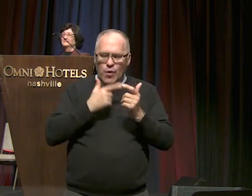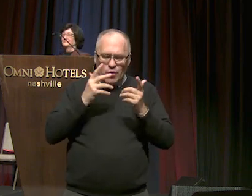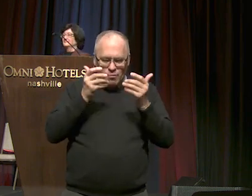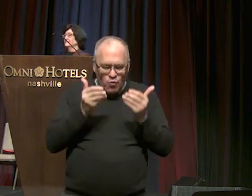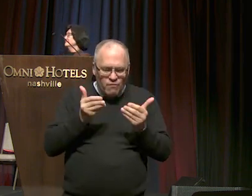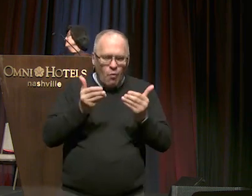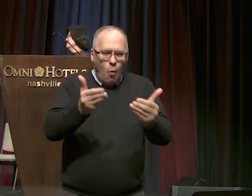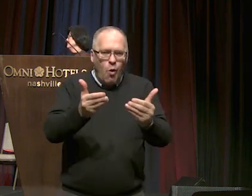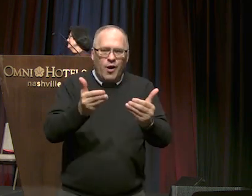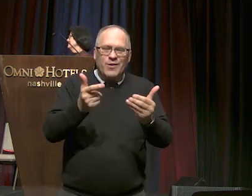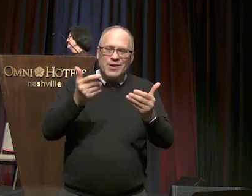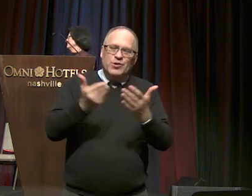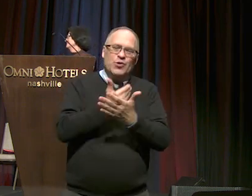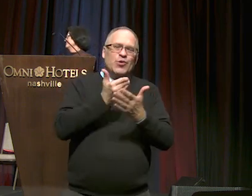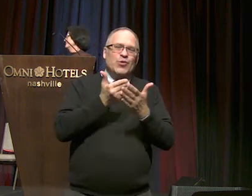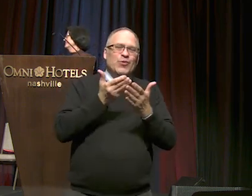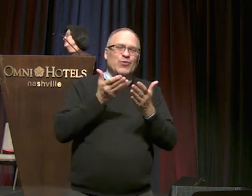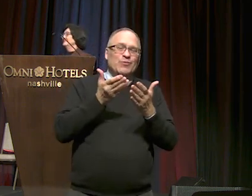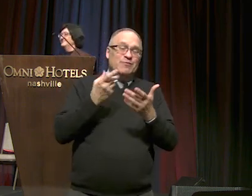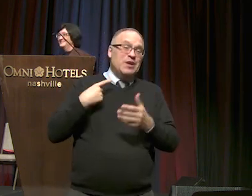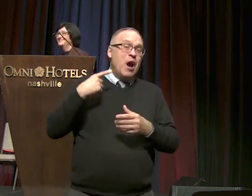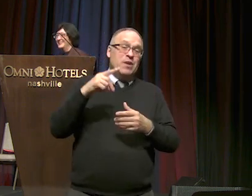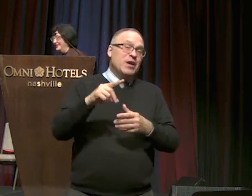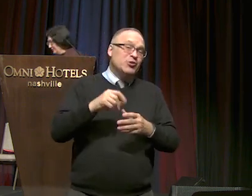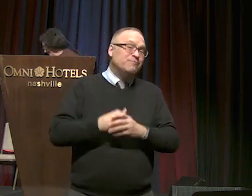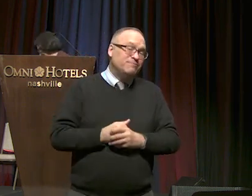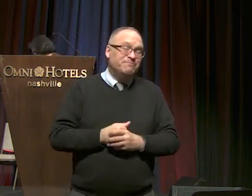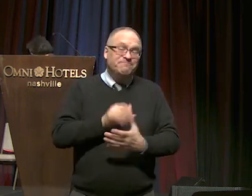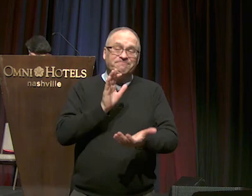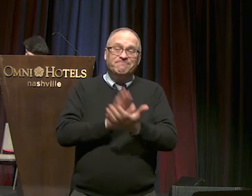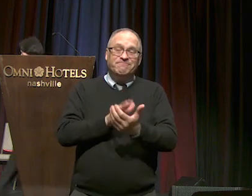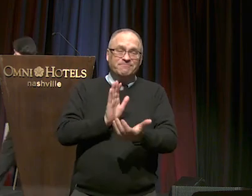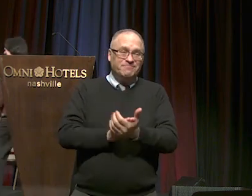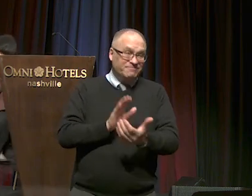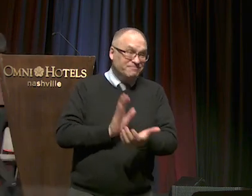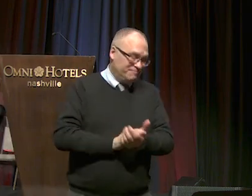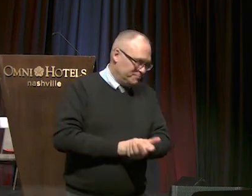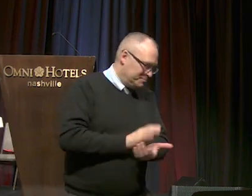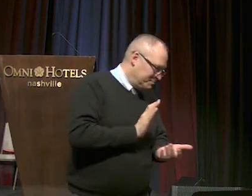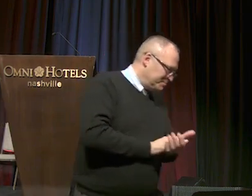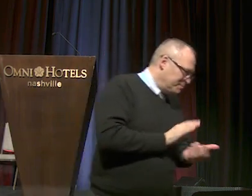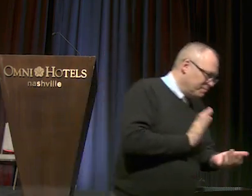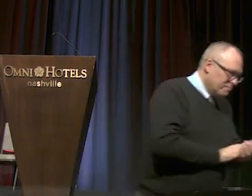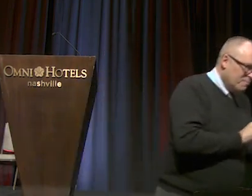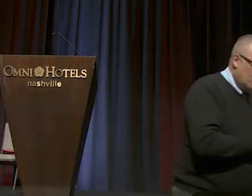in a new way as a denomination. Thank you. Thank you.